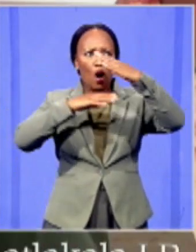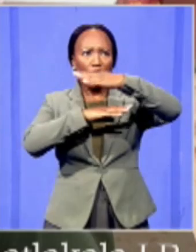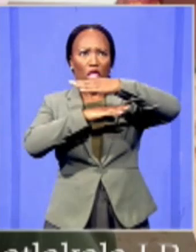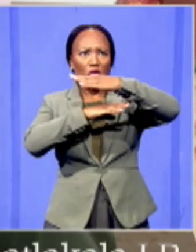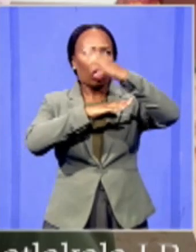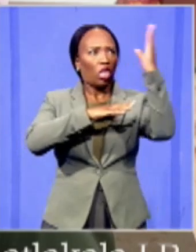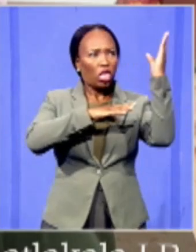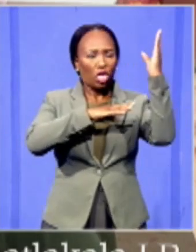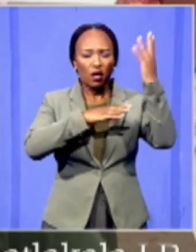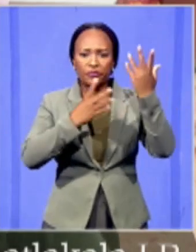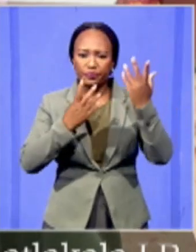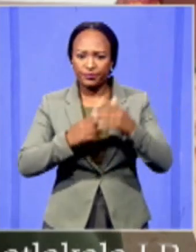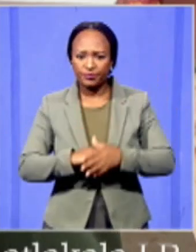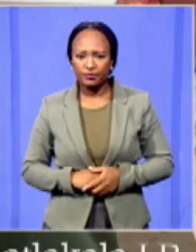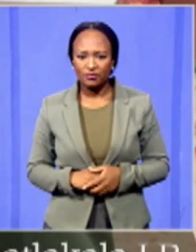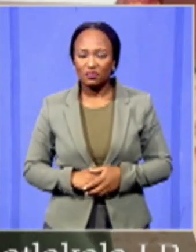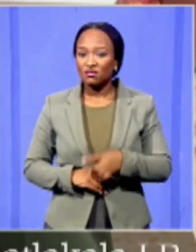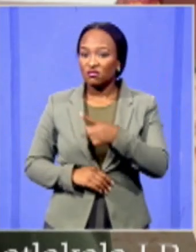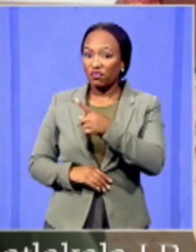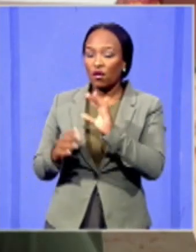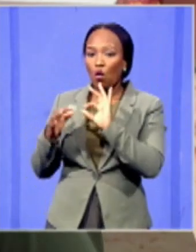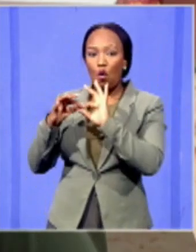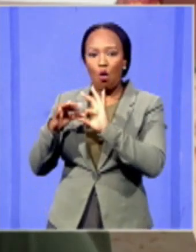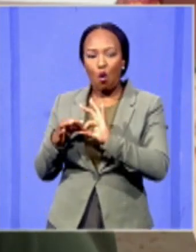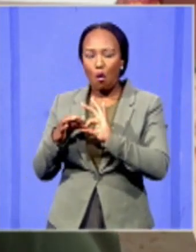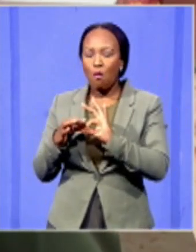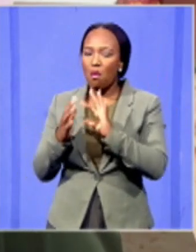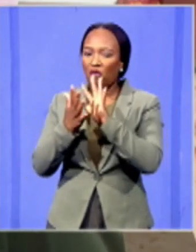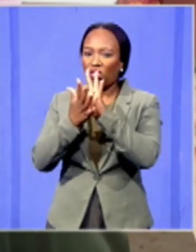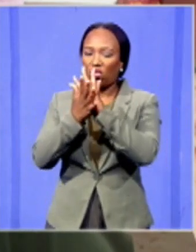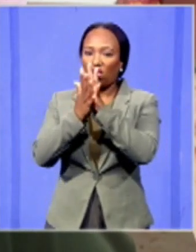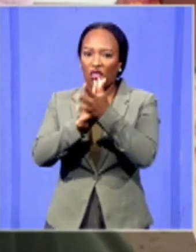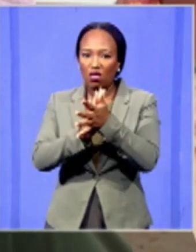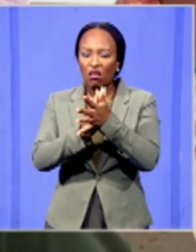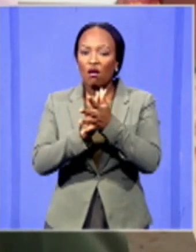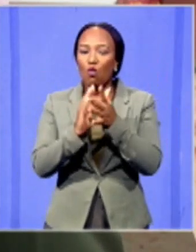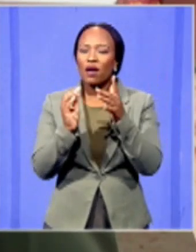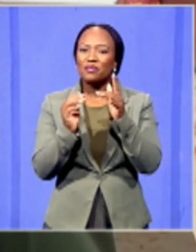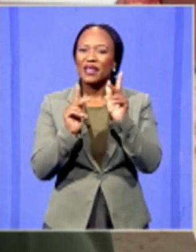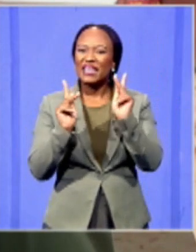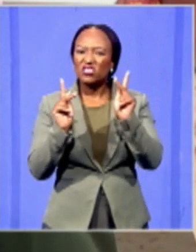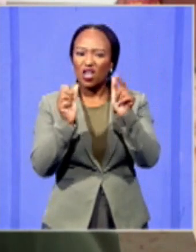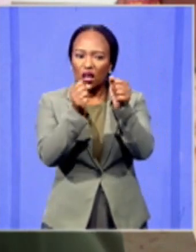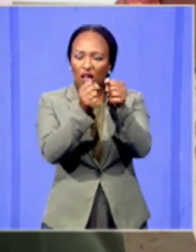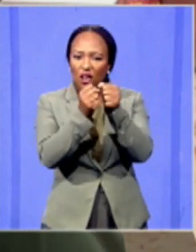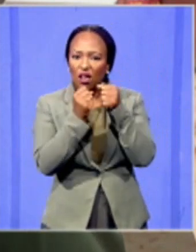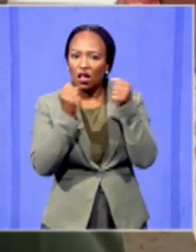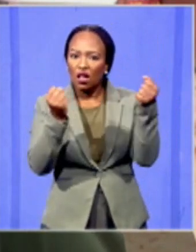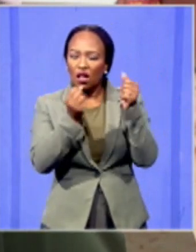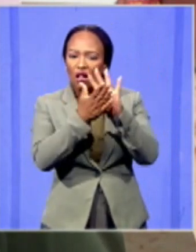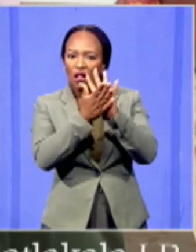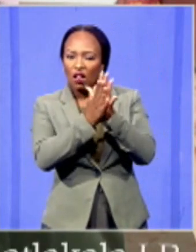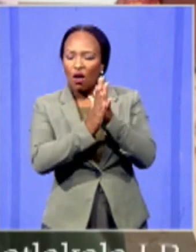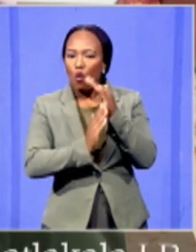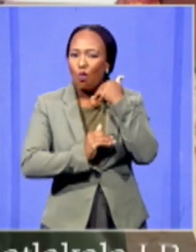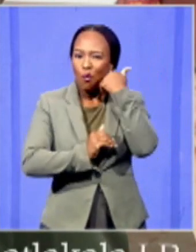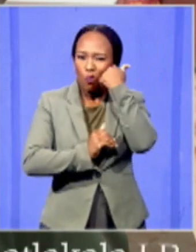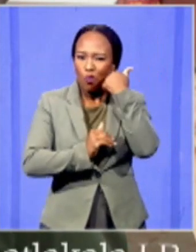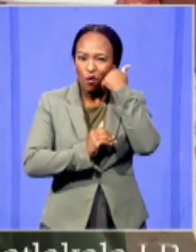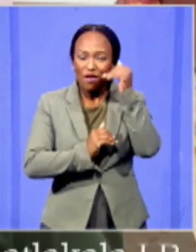tsamaile ka mo ga re senagaletše kudu di raka dithapile dilo ka moka di ithapile e be re kgopela mmušo gore o thuše ka mokgwa